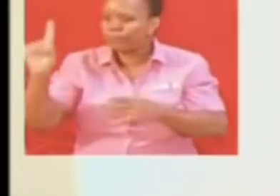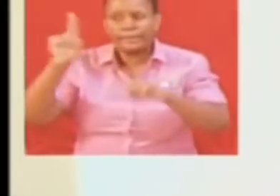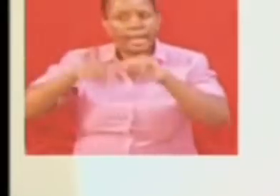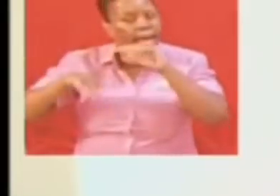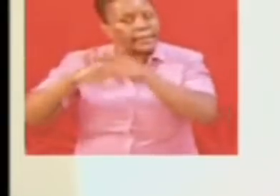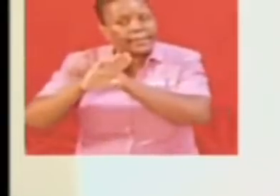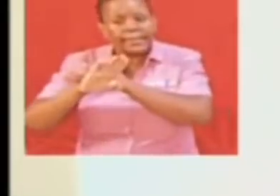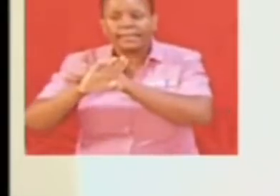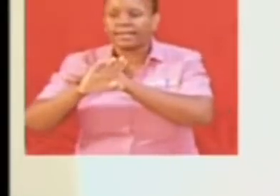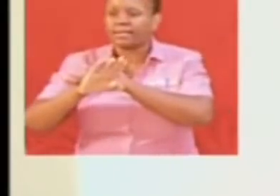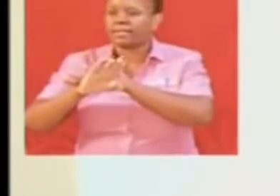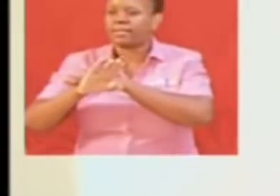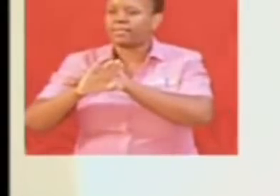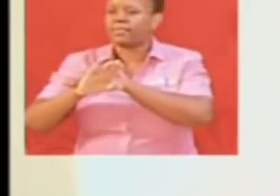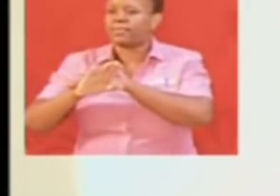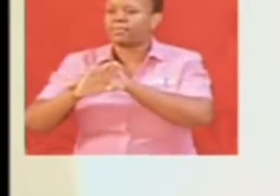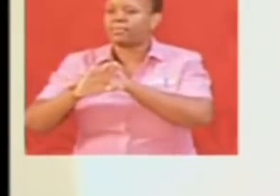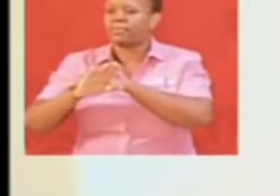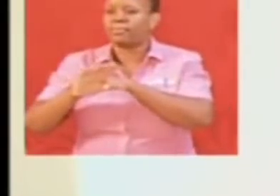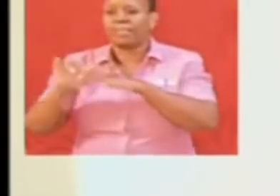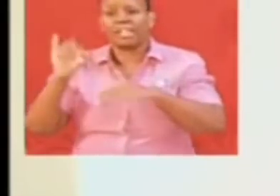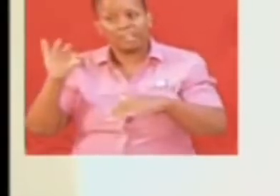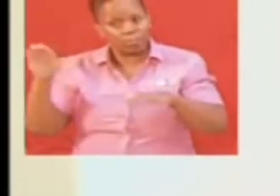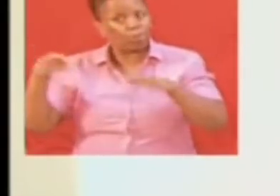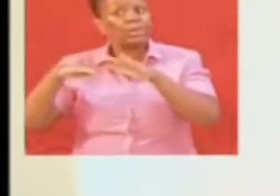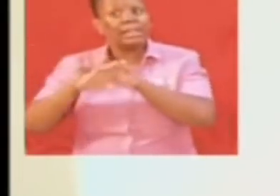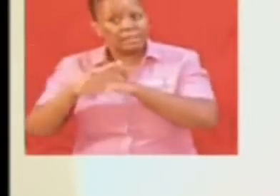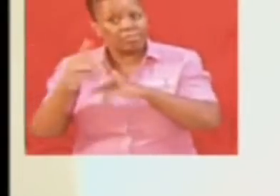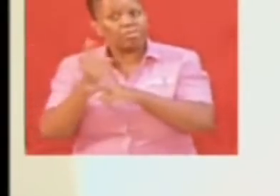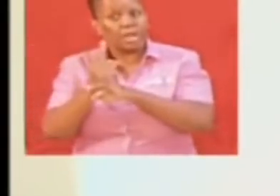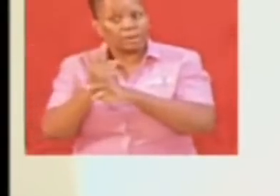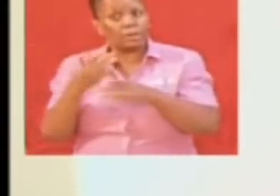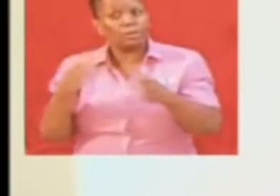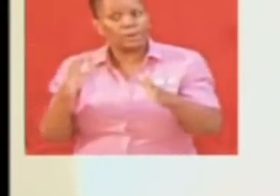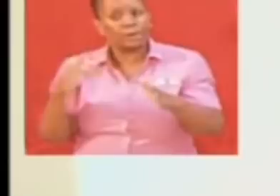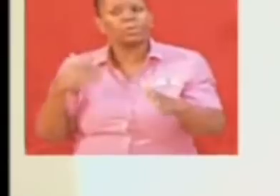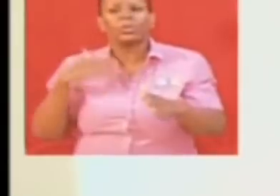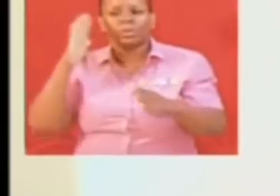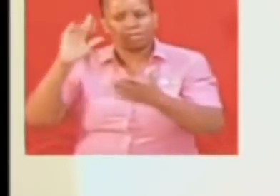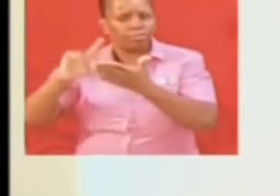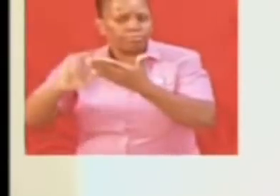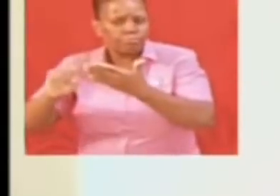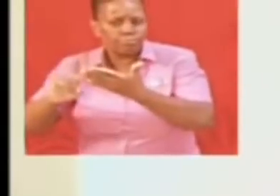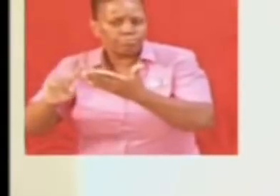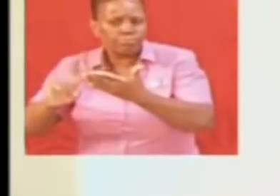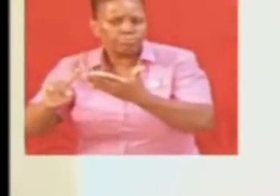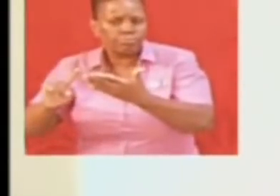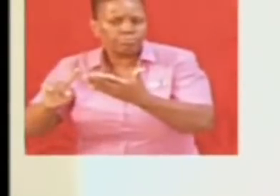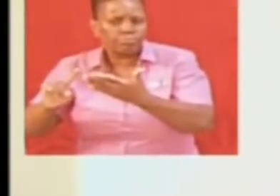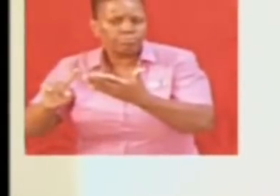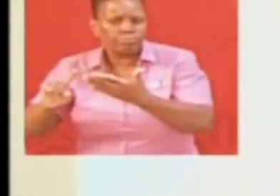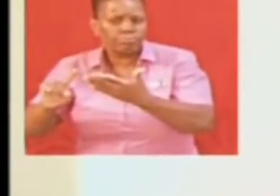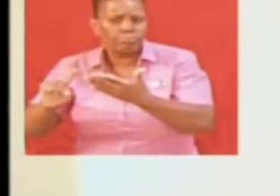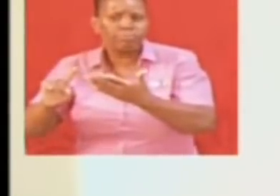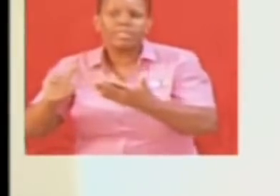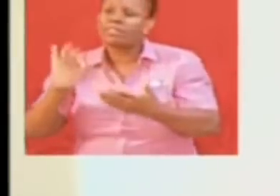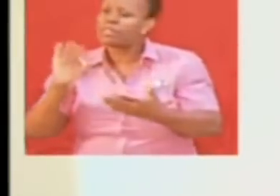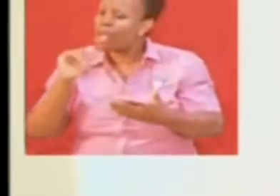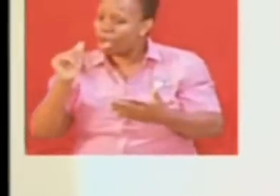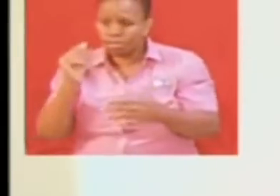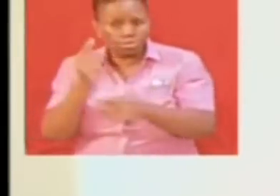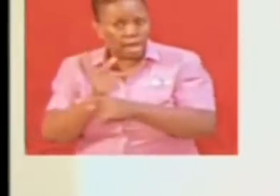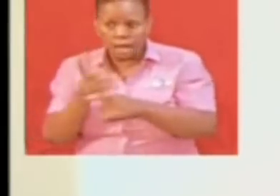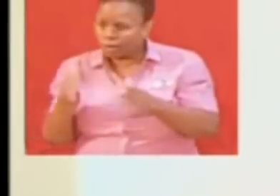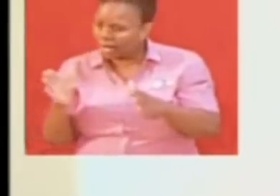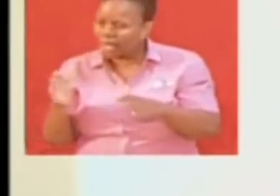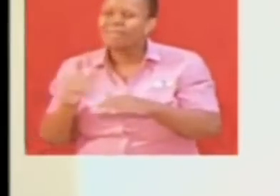and Tobago, we restrain them, and we repatriate them. Only recently, we repatriated about a number of